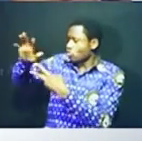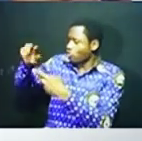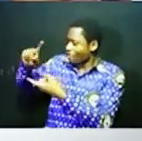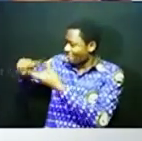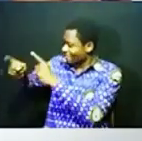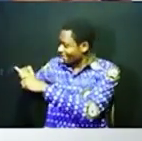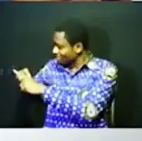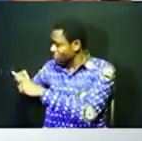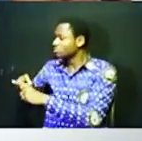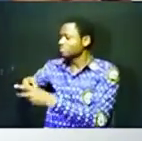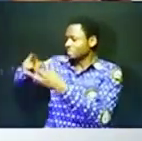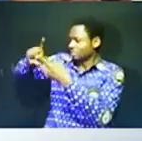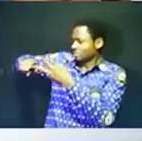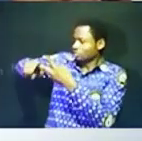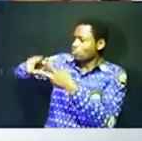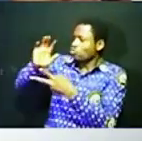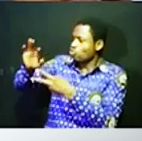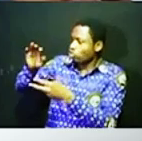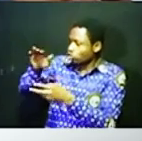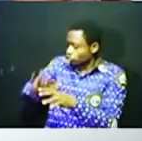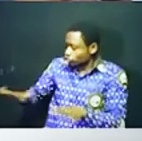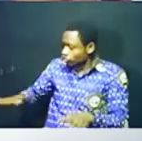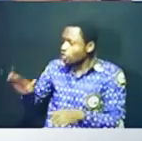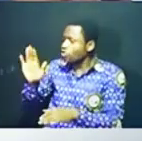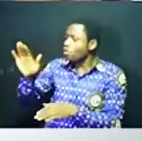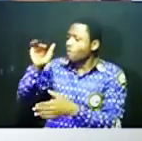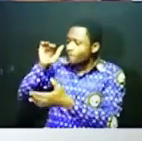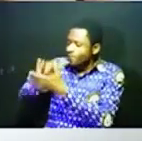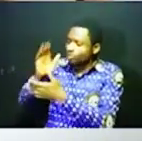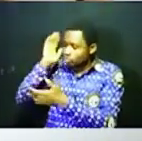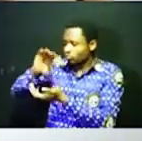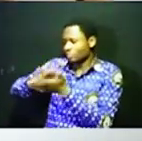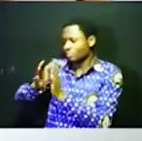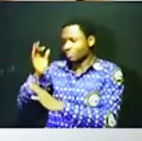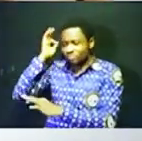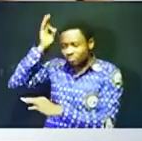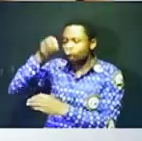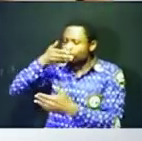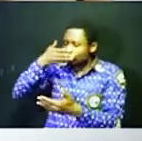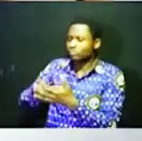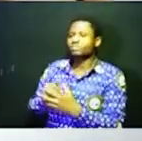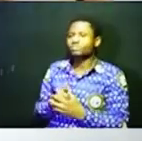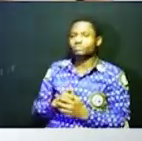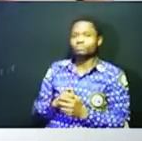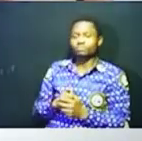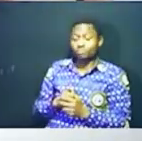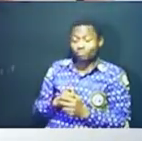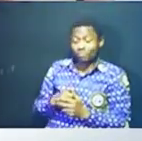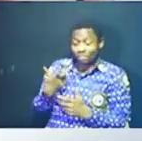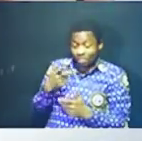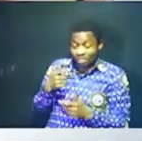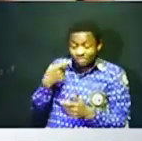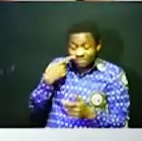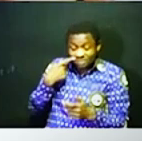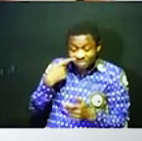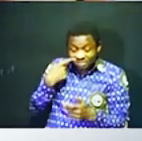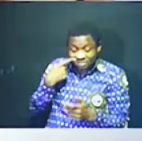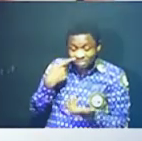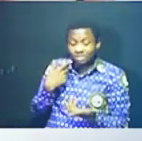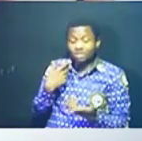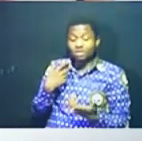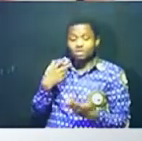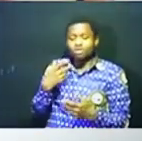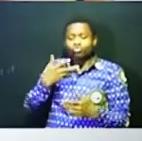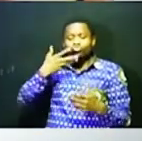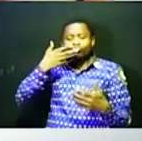has generally been observed that a well disciplined and godly family speaks more about